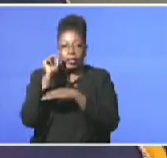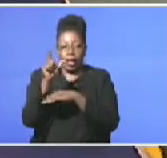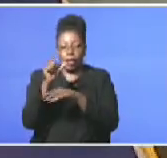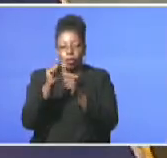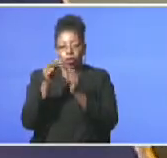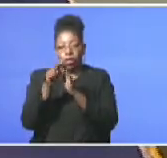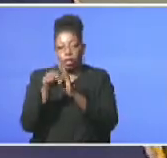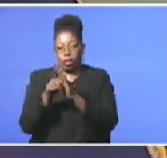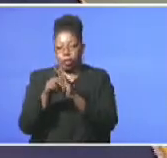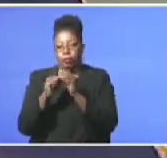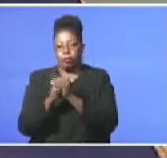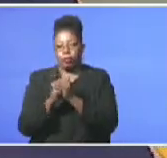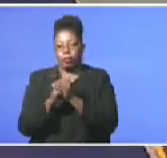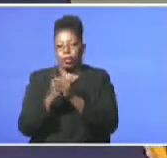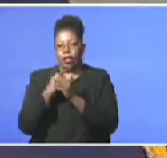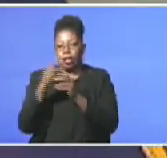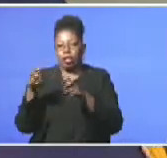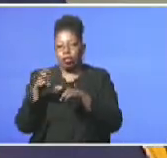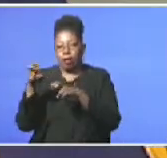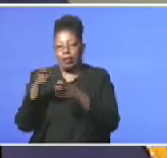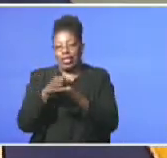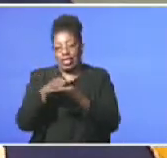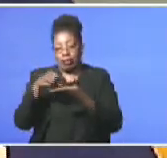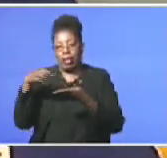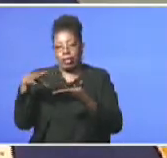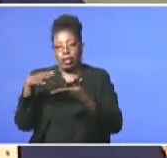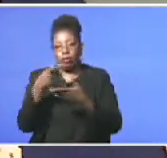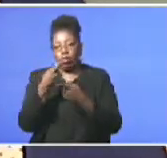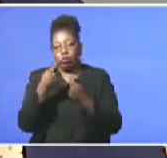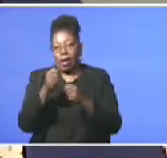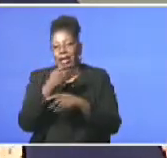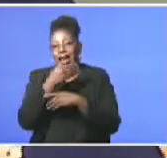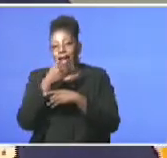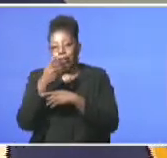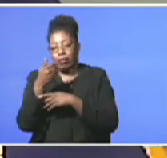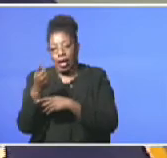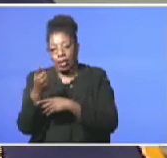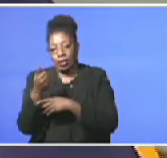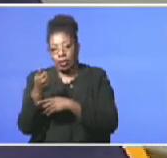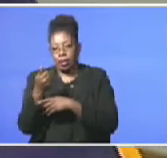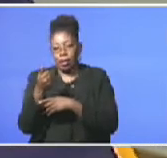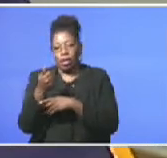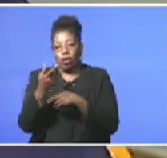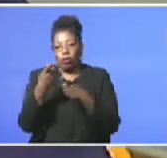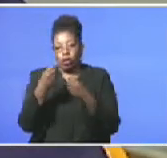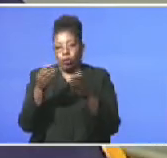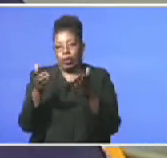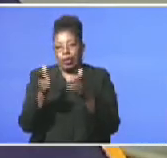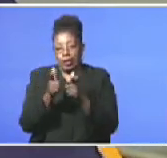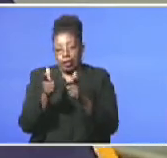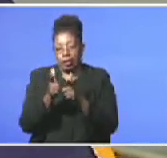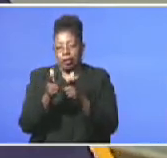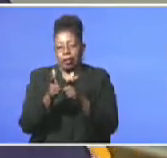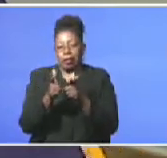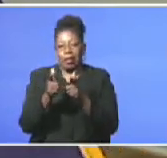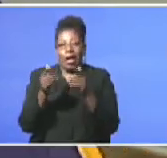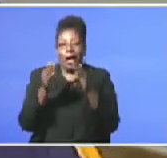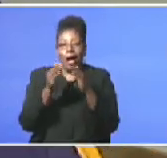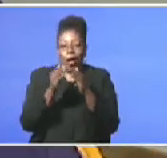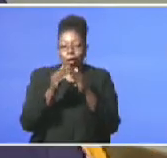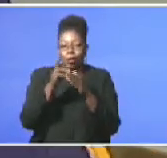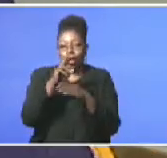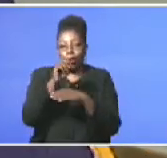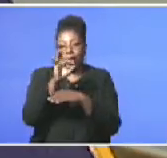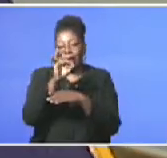Traveling is very expensive, and we're trying our best, you know, like we do little fundraisers, like a little in-house raffle, raise $1 here and